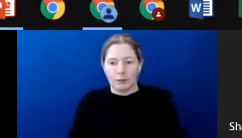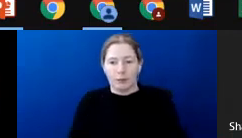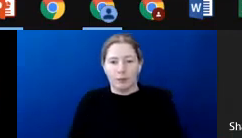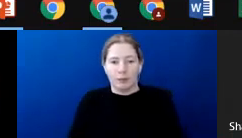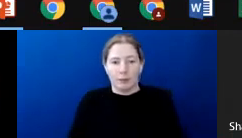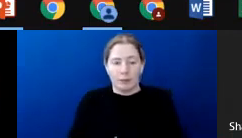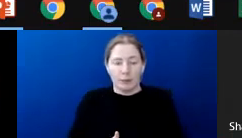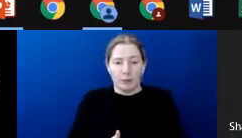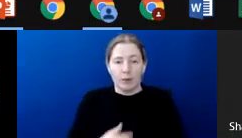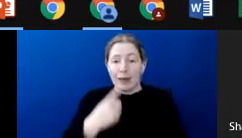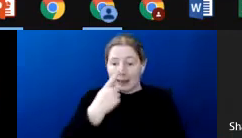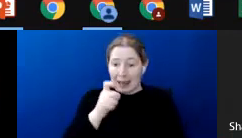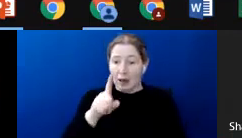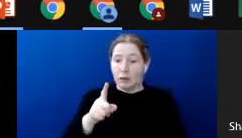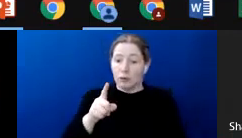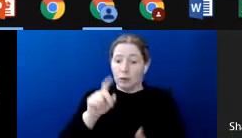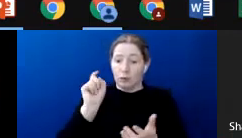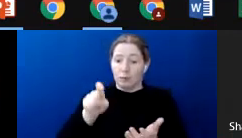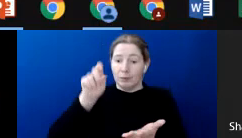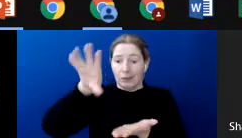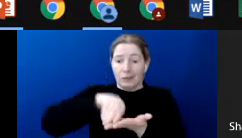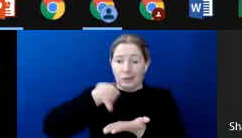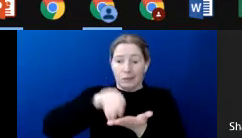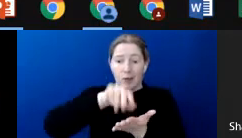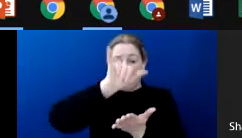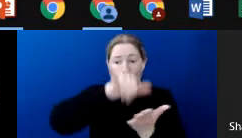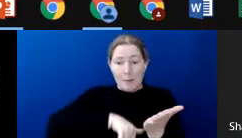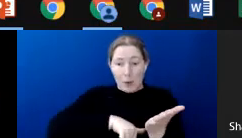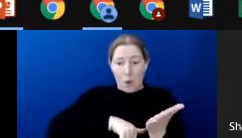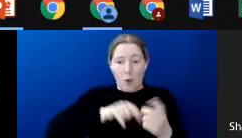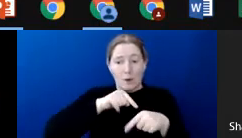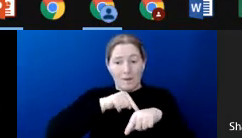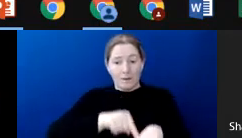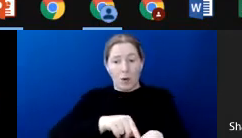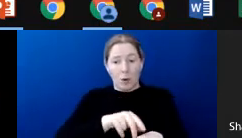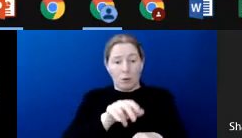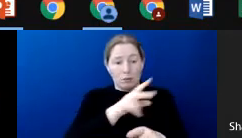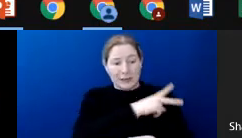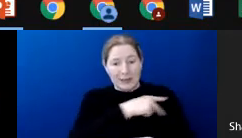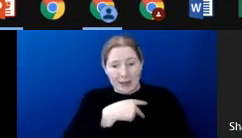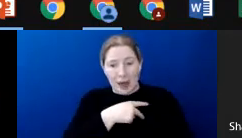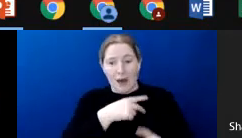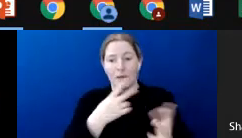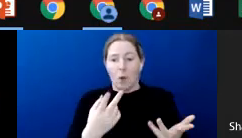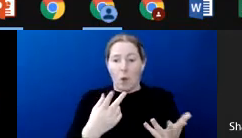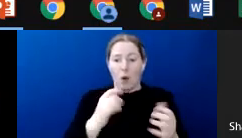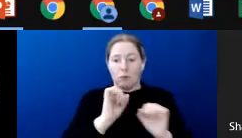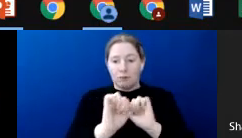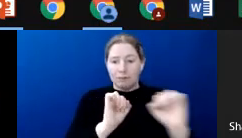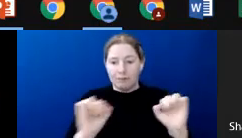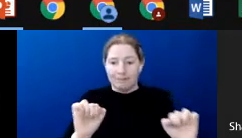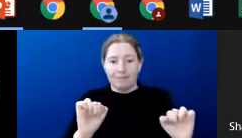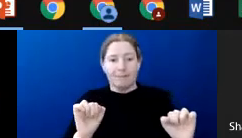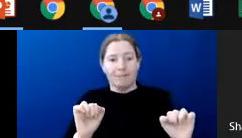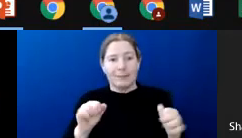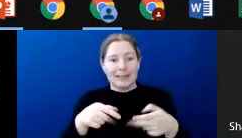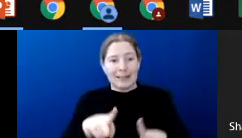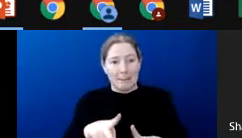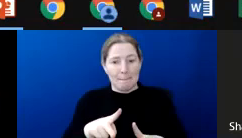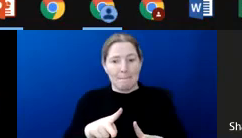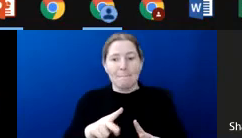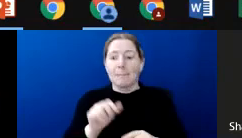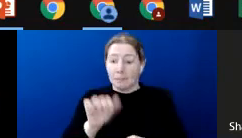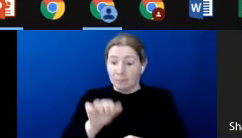Can you run reports based on user per month or type of expense per user per month? Yes, we do have